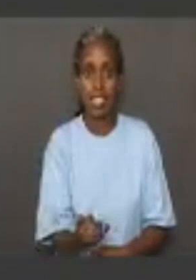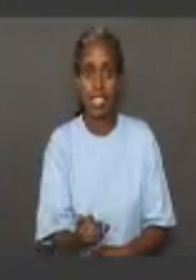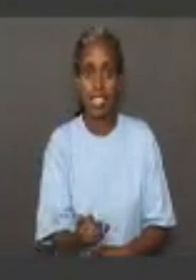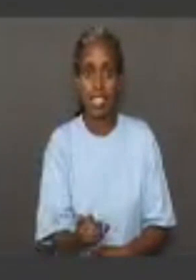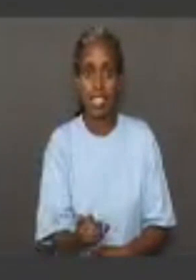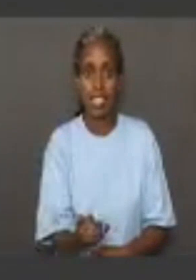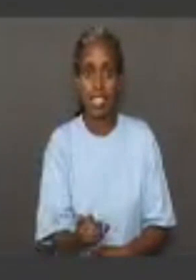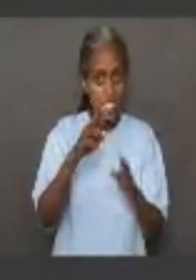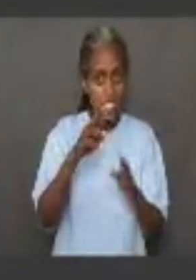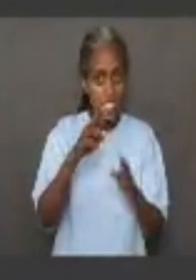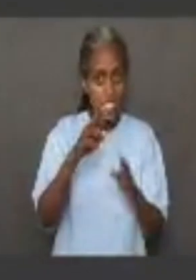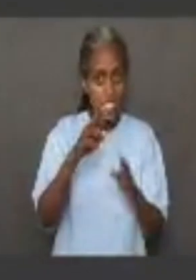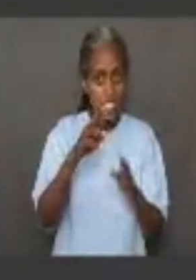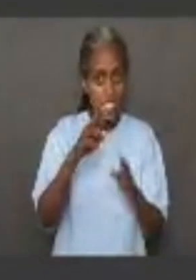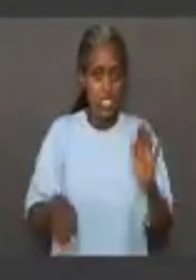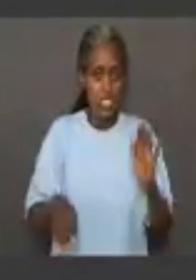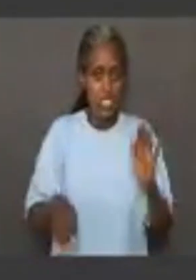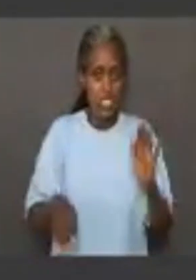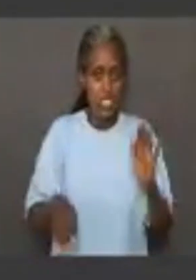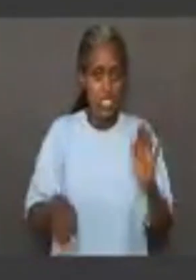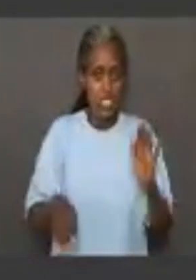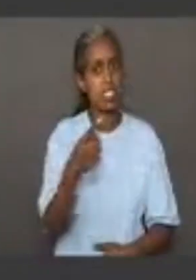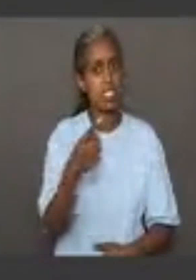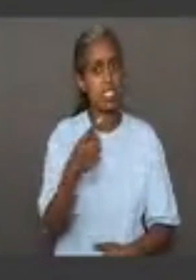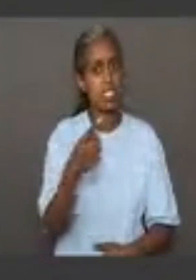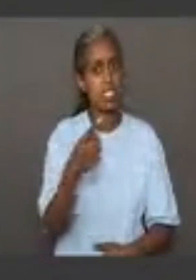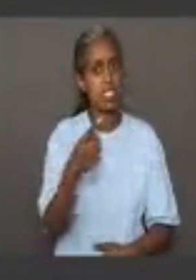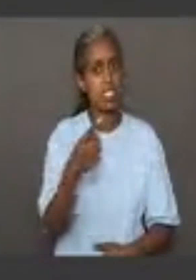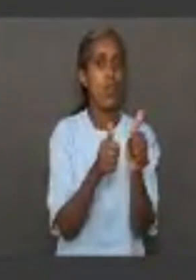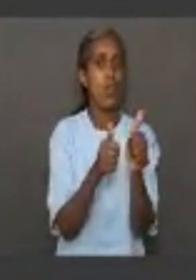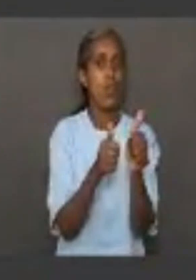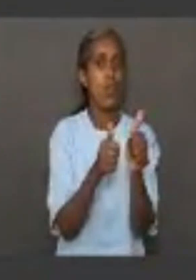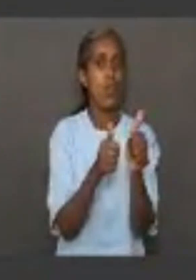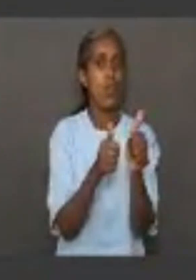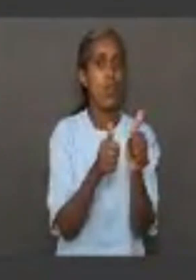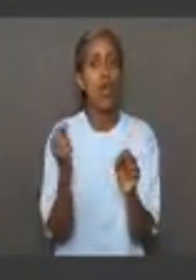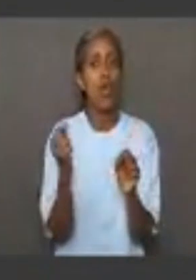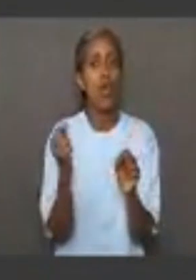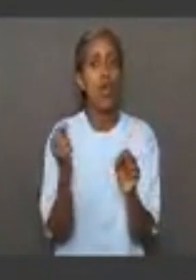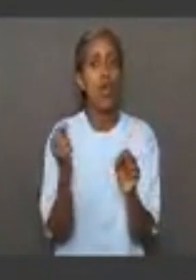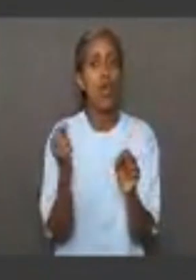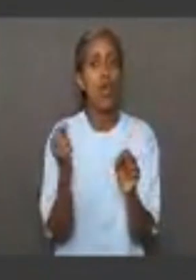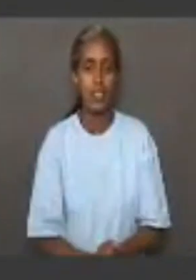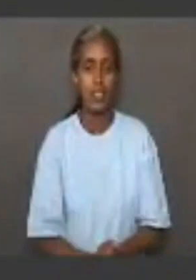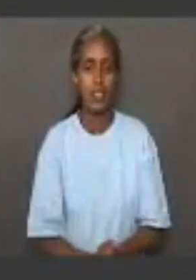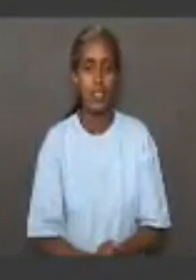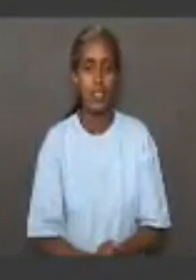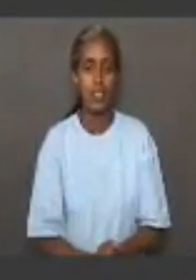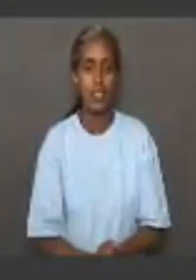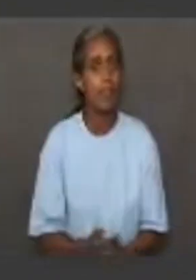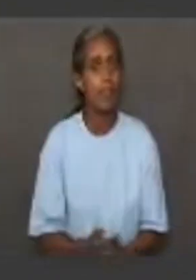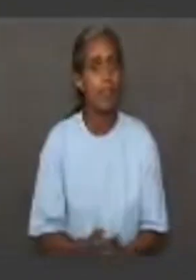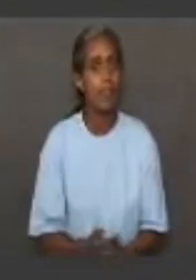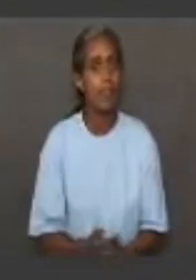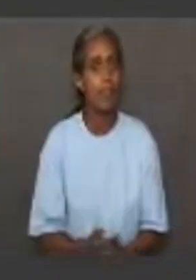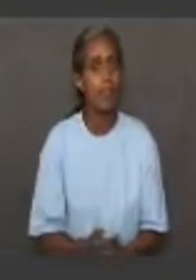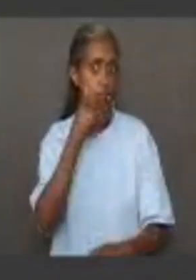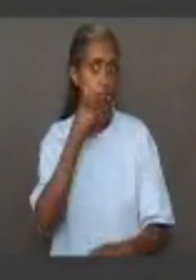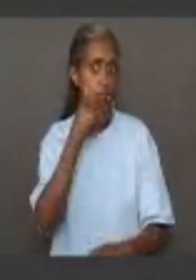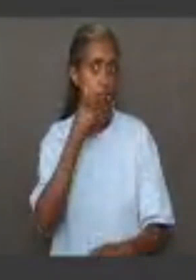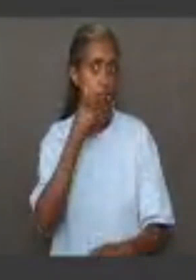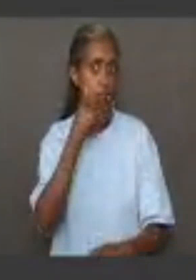that represent each of the following operations. Try your best, and we